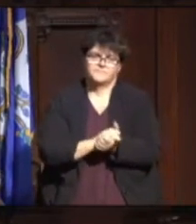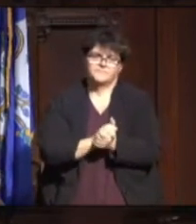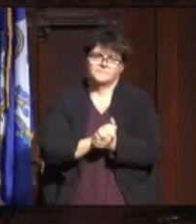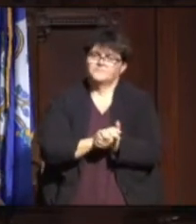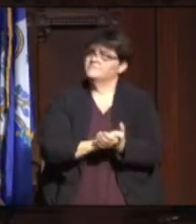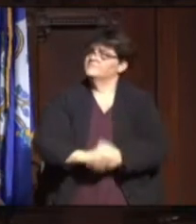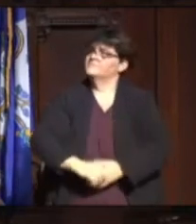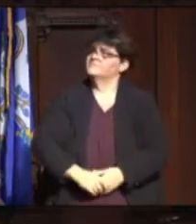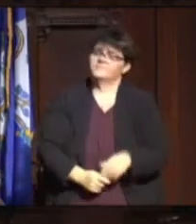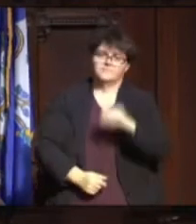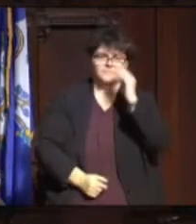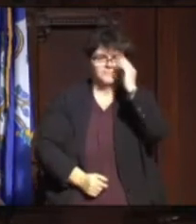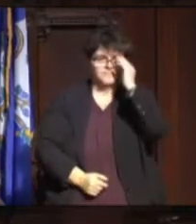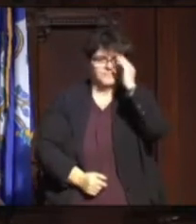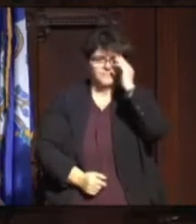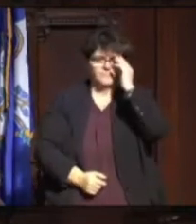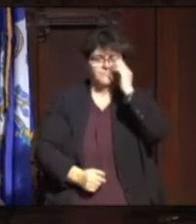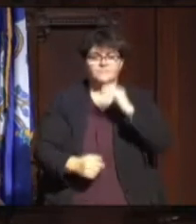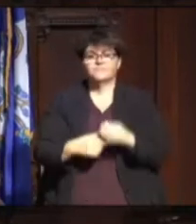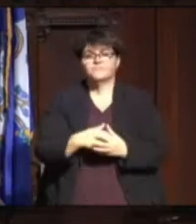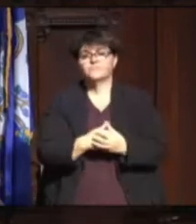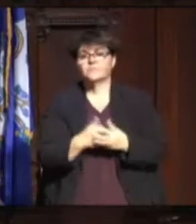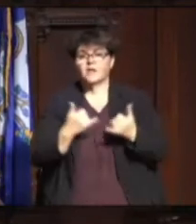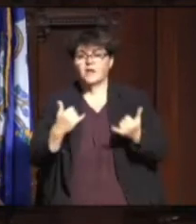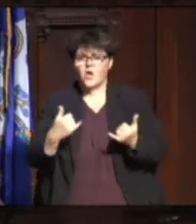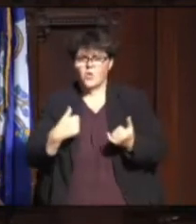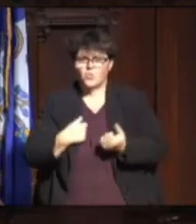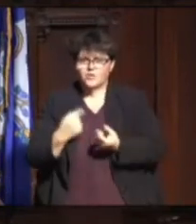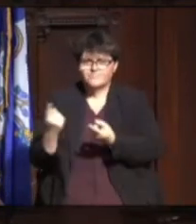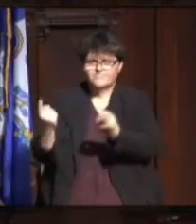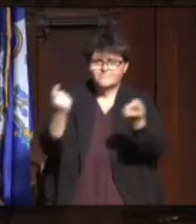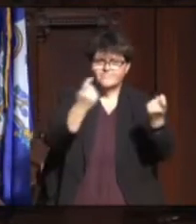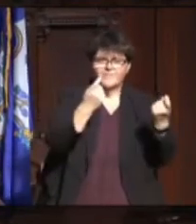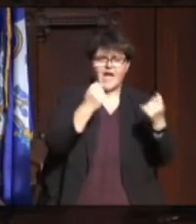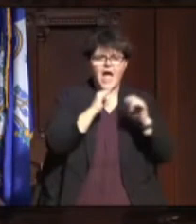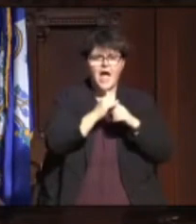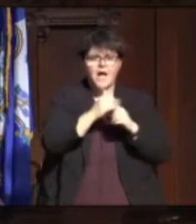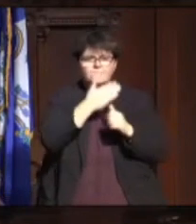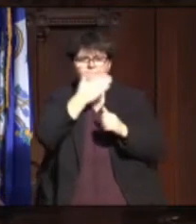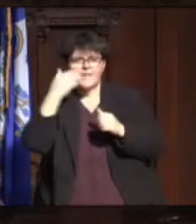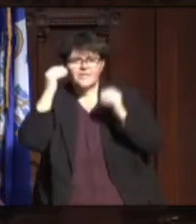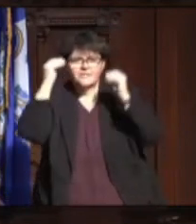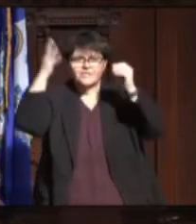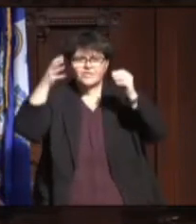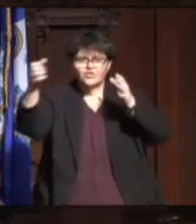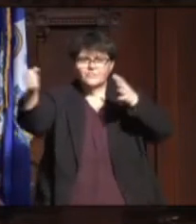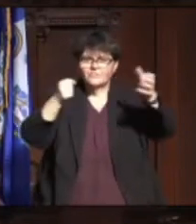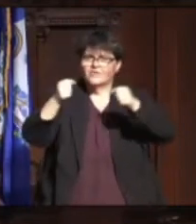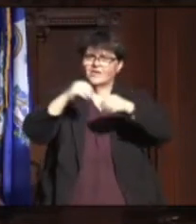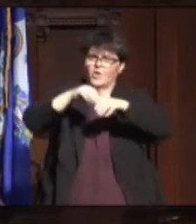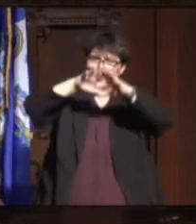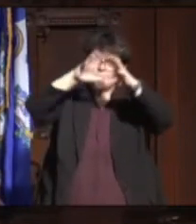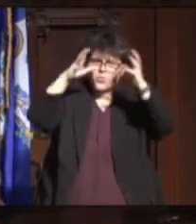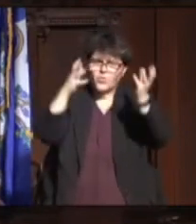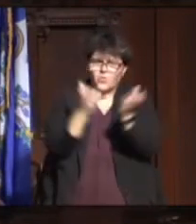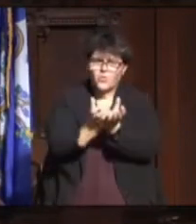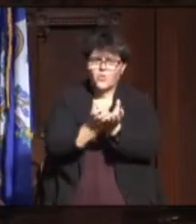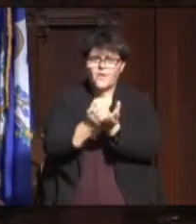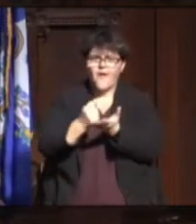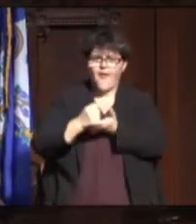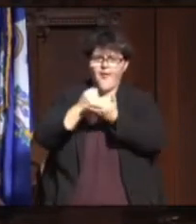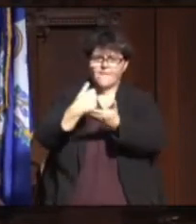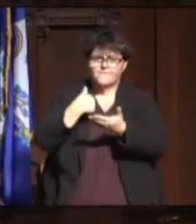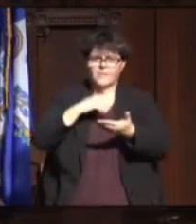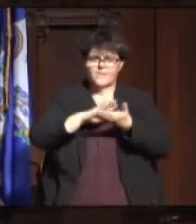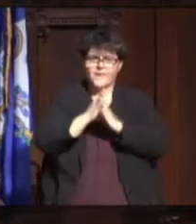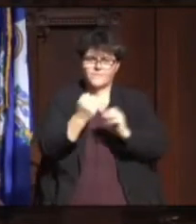Recruiting and retaining the best teachers in the world builds on our strengths as one of the first states to get our